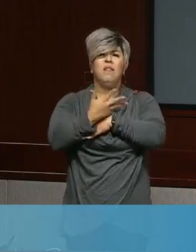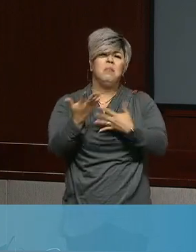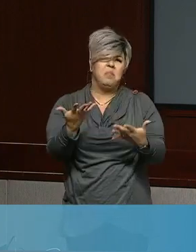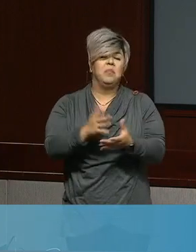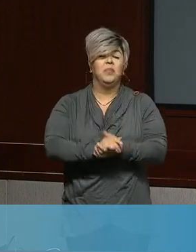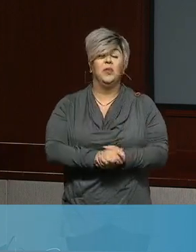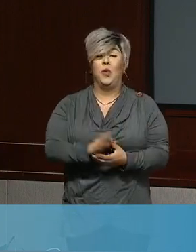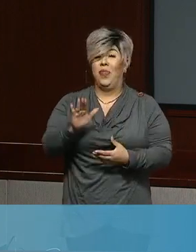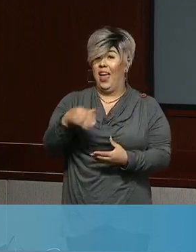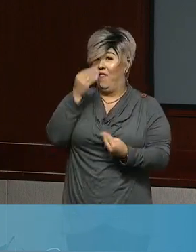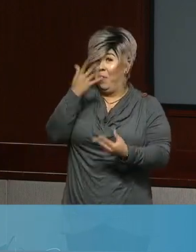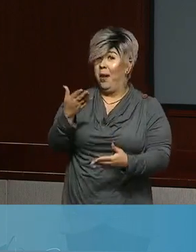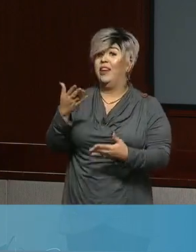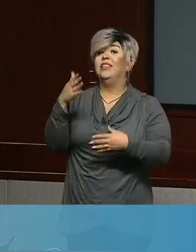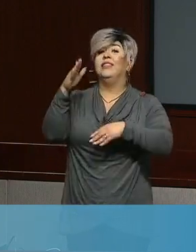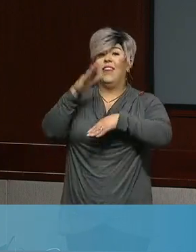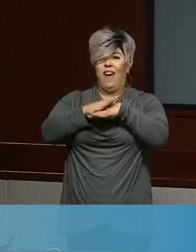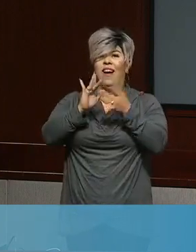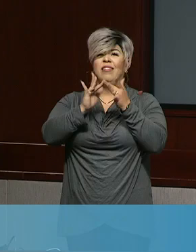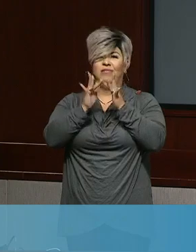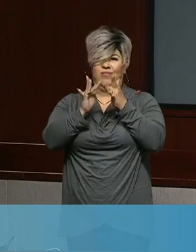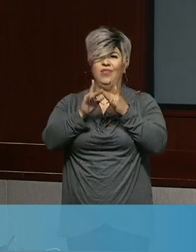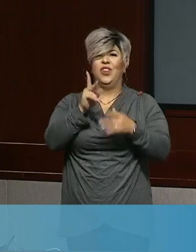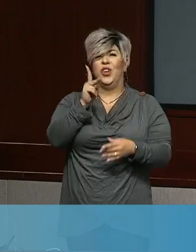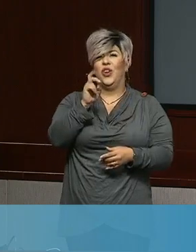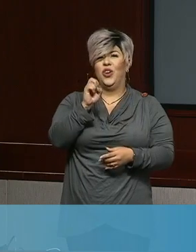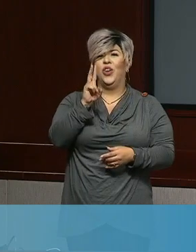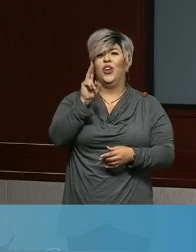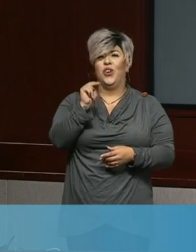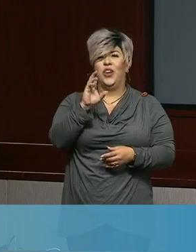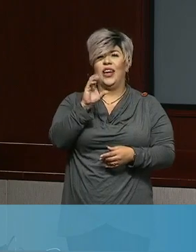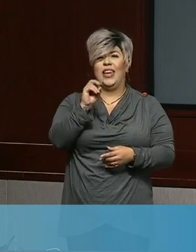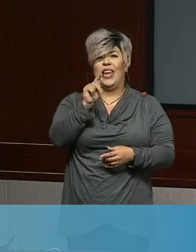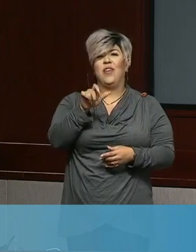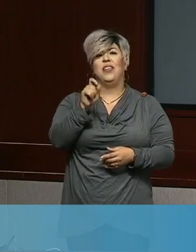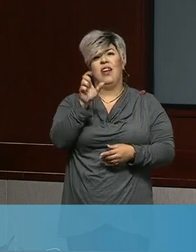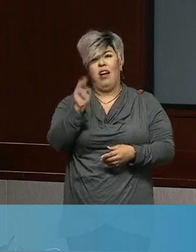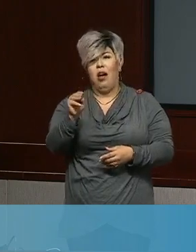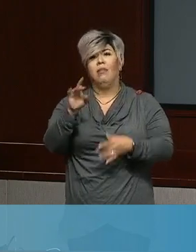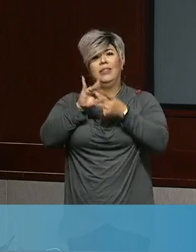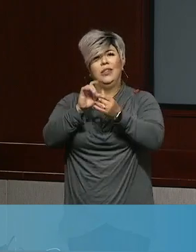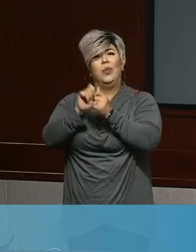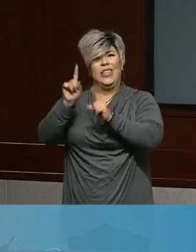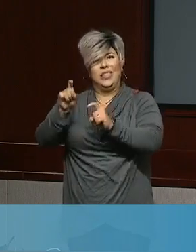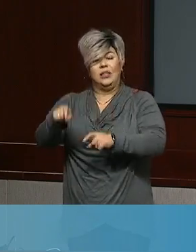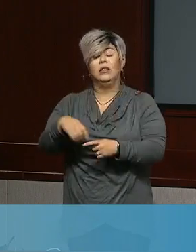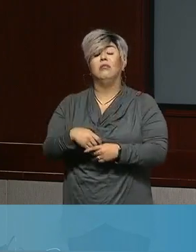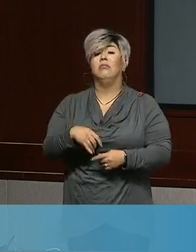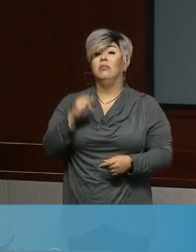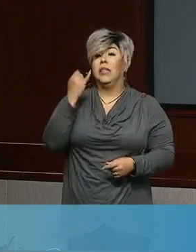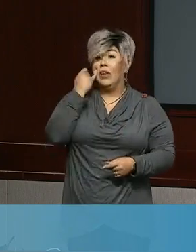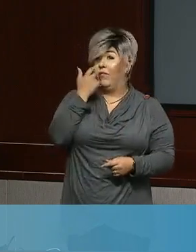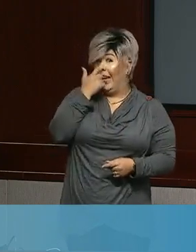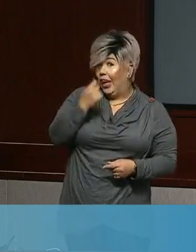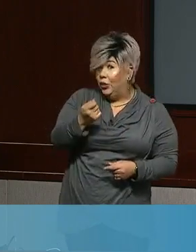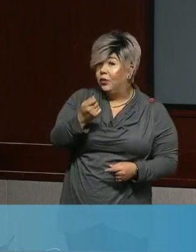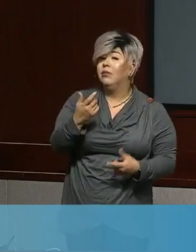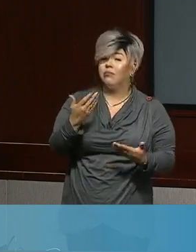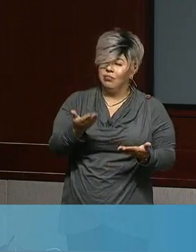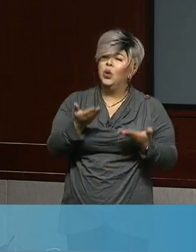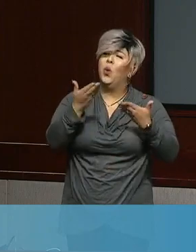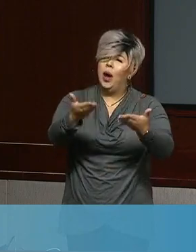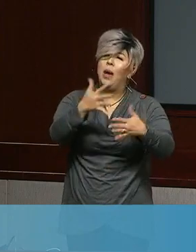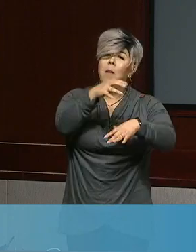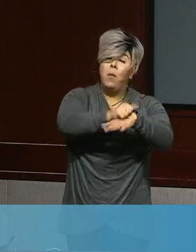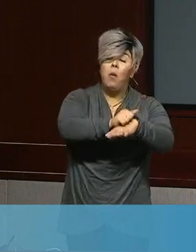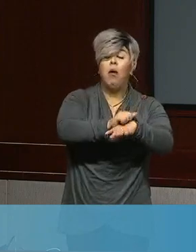that information is located on the county's COVID-19 testing page. If you're interested, I would recommend an appointment, but again,